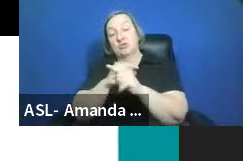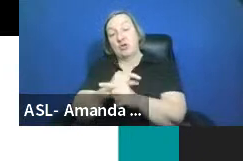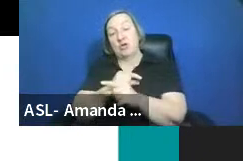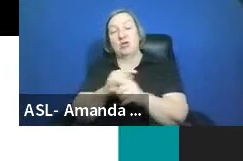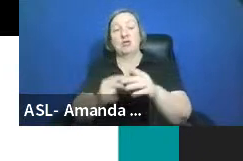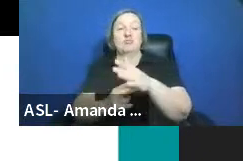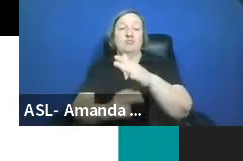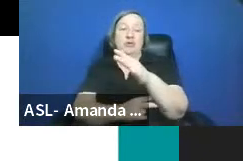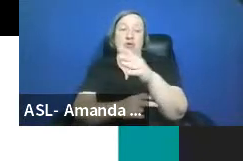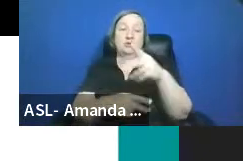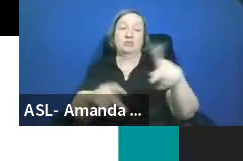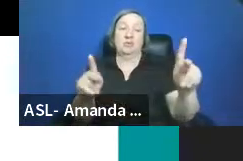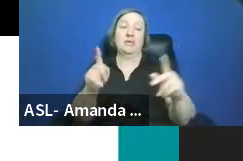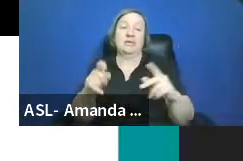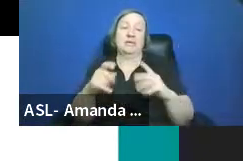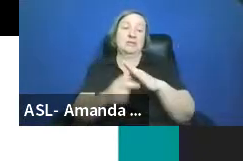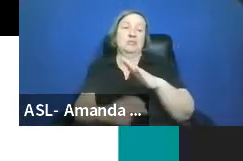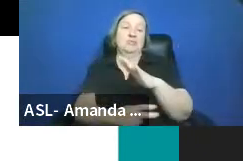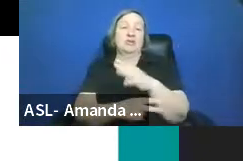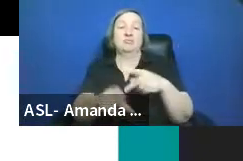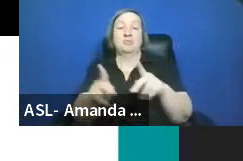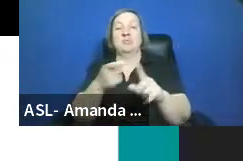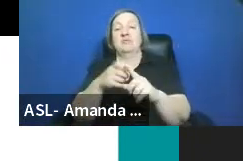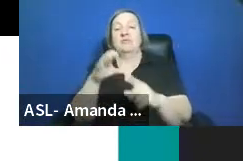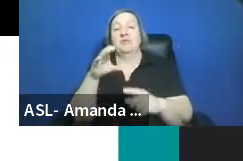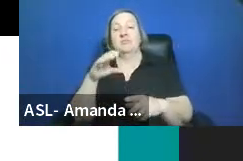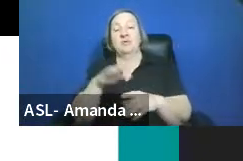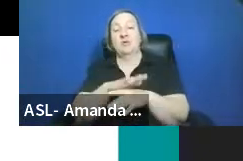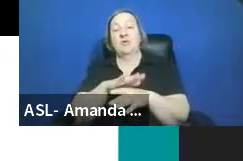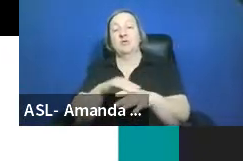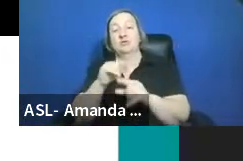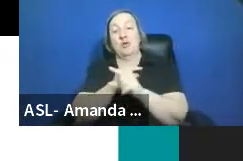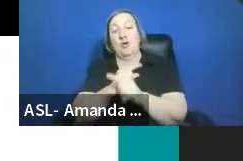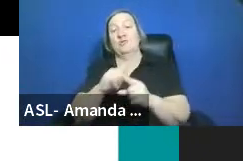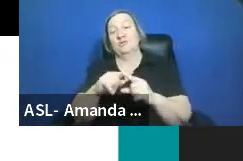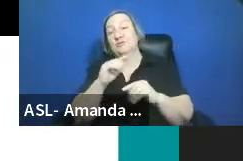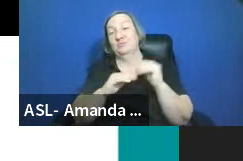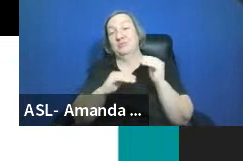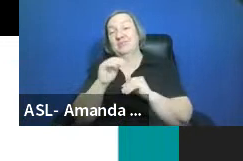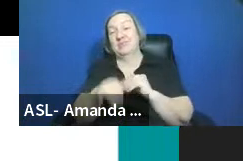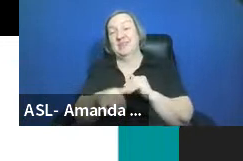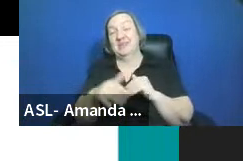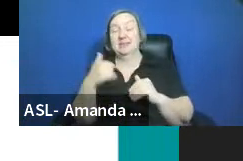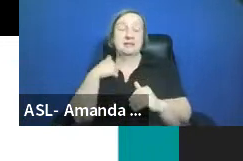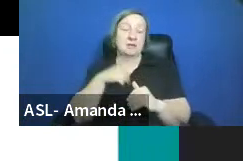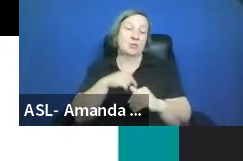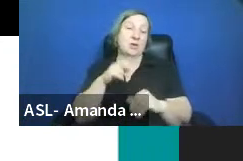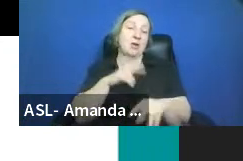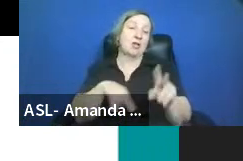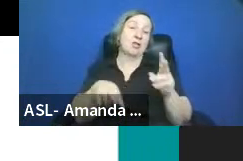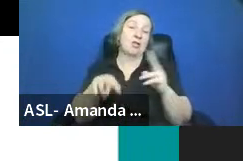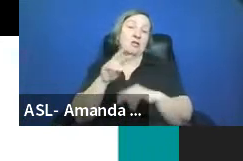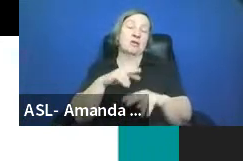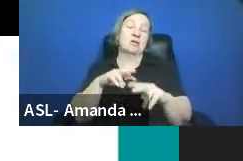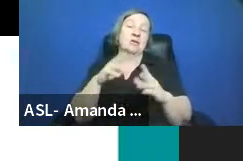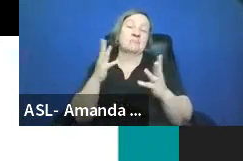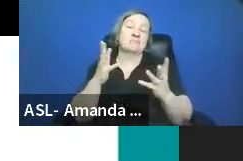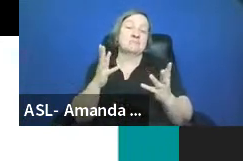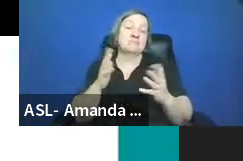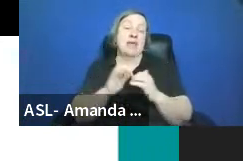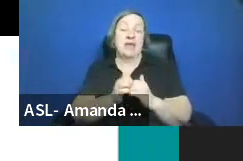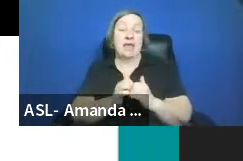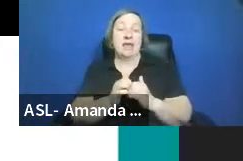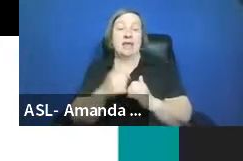We need a bridge permit from the Coast Guard to actually construct this. So we are looking at various ways